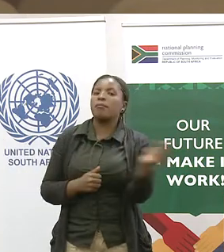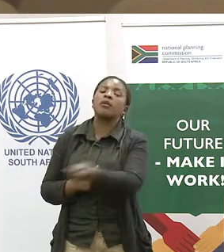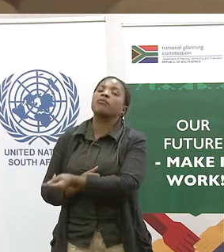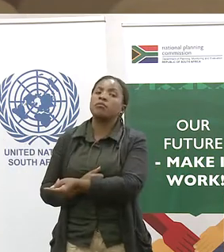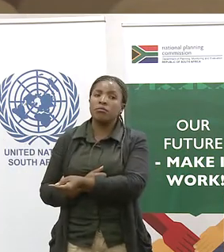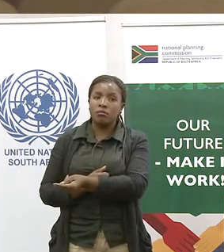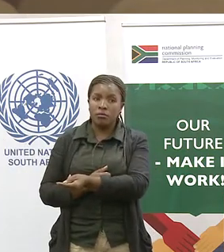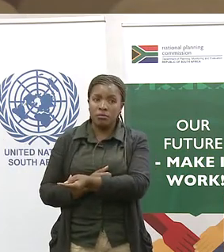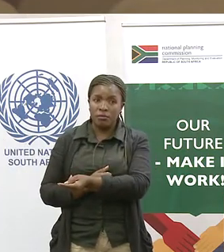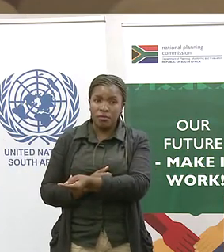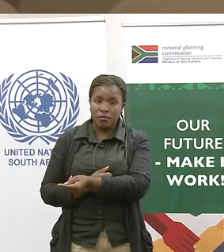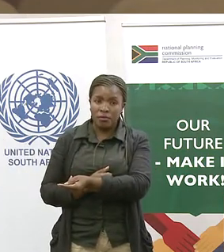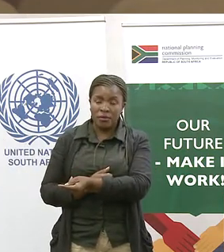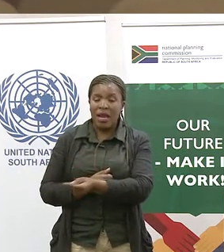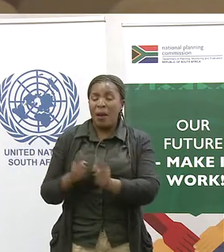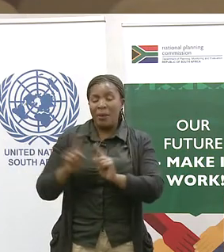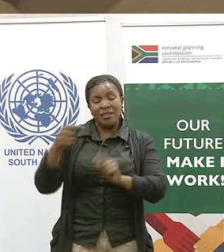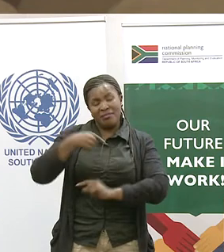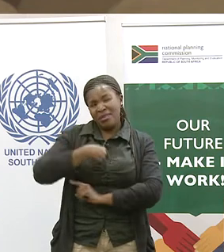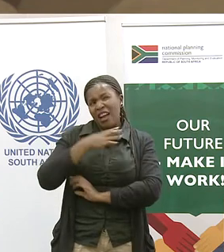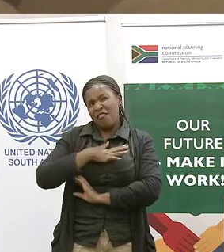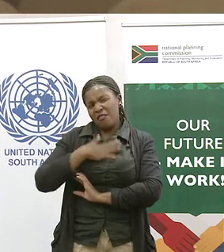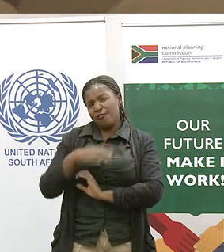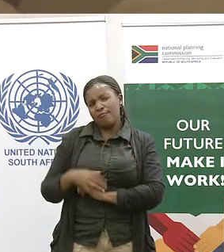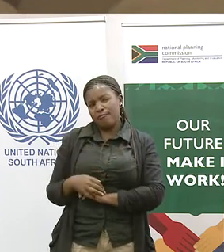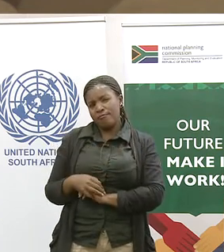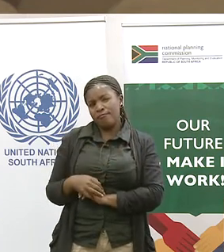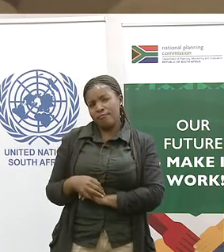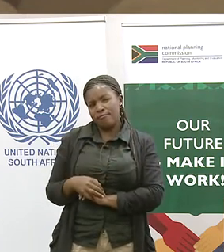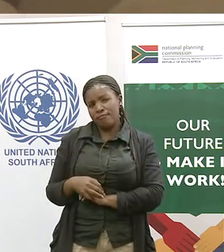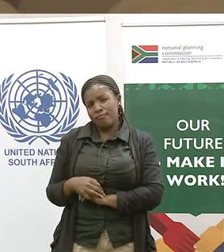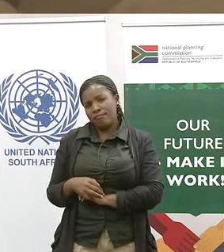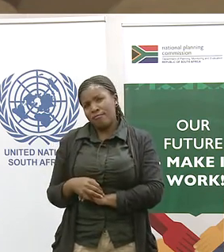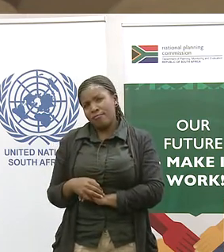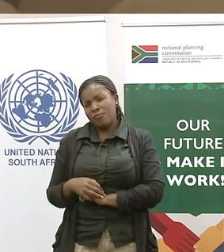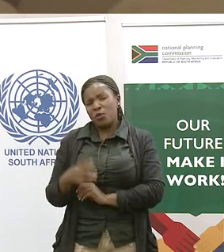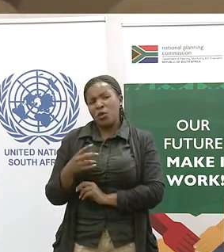that have to do with what I call